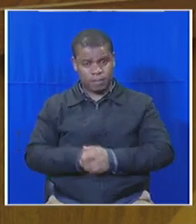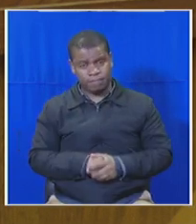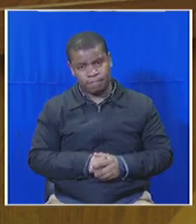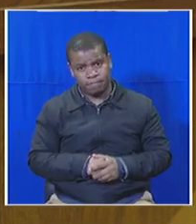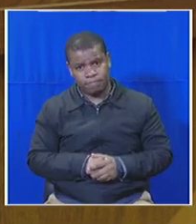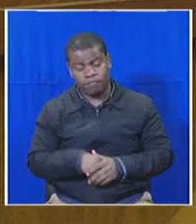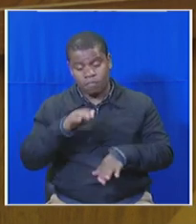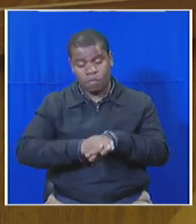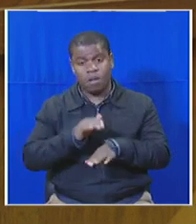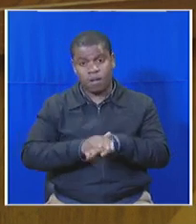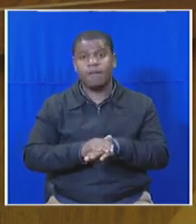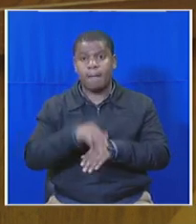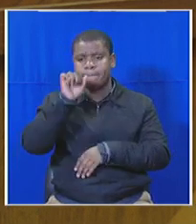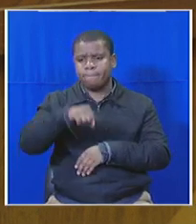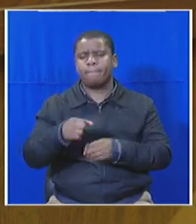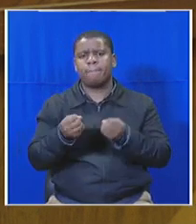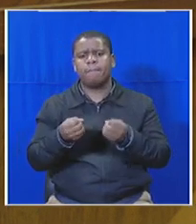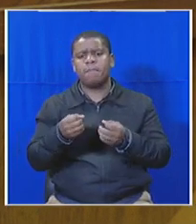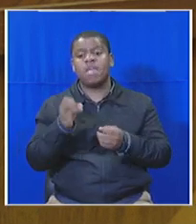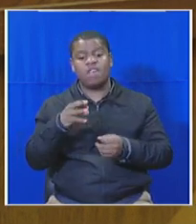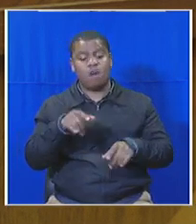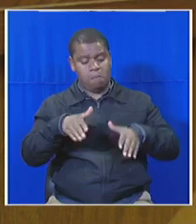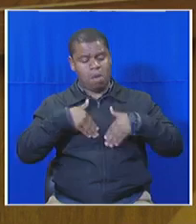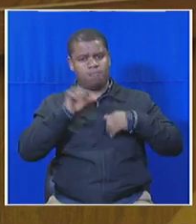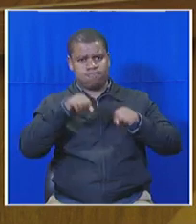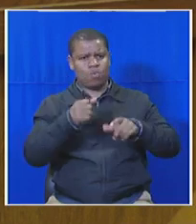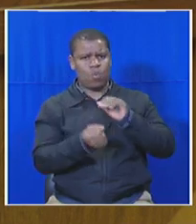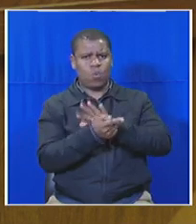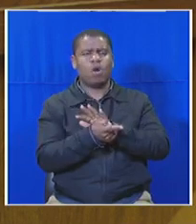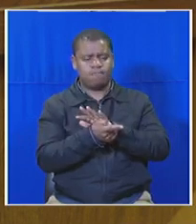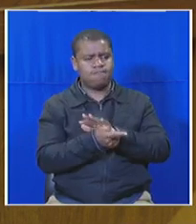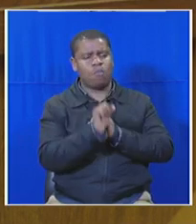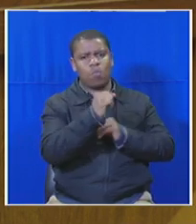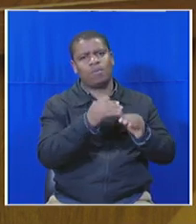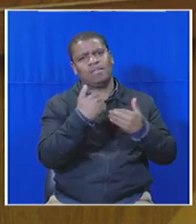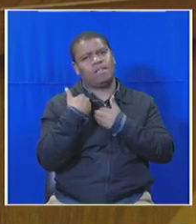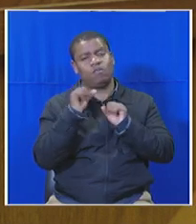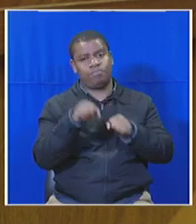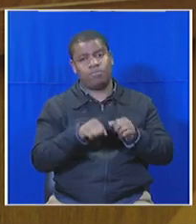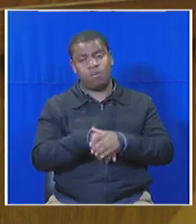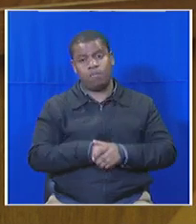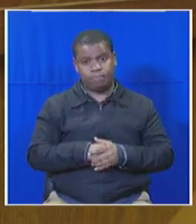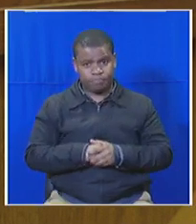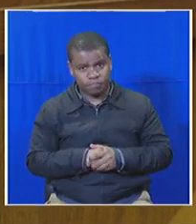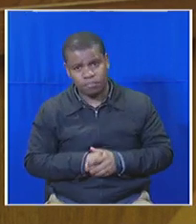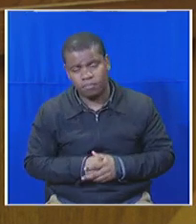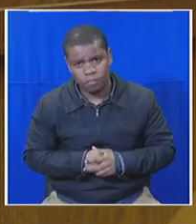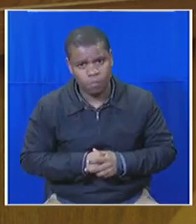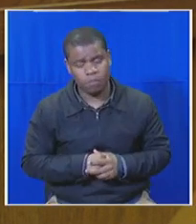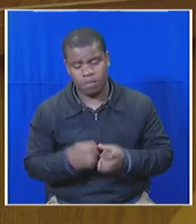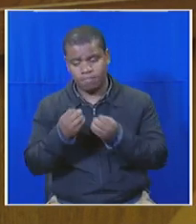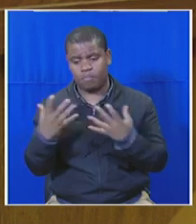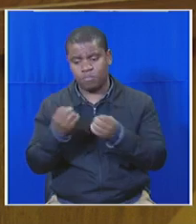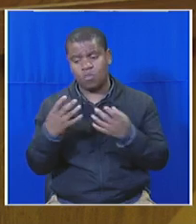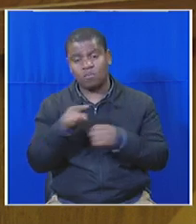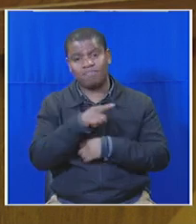is unlikely to improve officers' safety. It will play into systematic police brutality, which will cause civilians to become